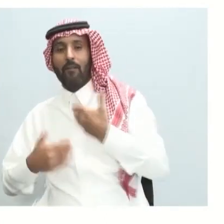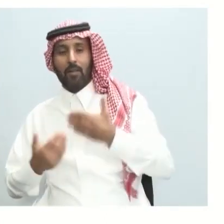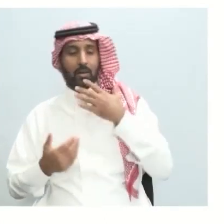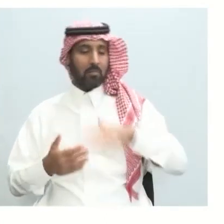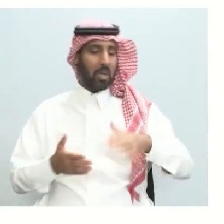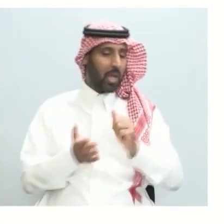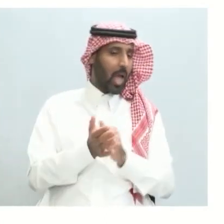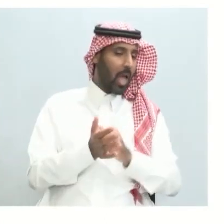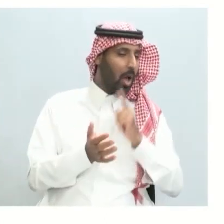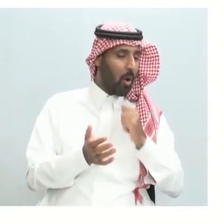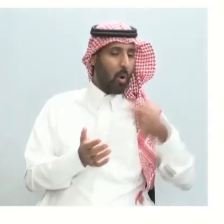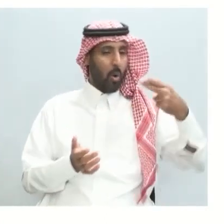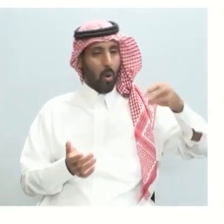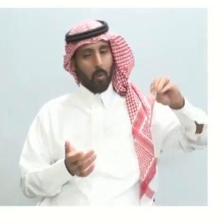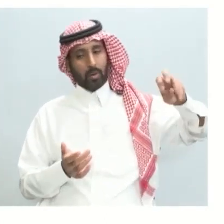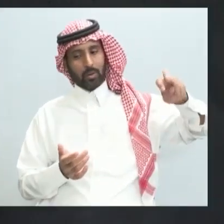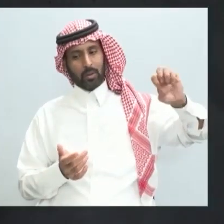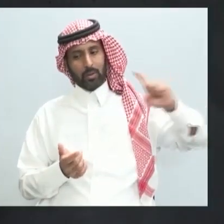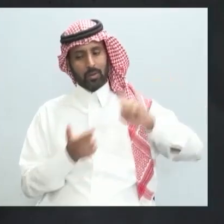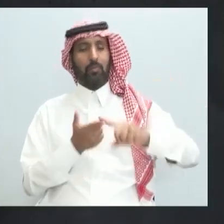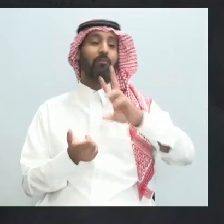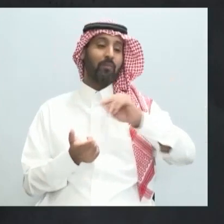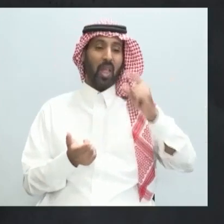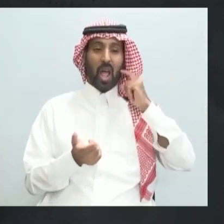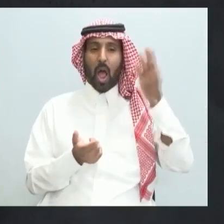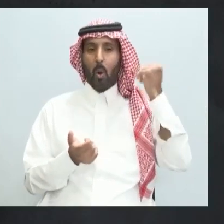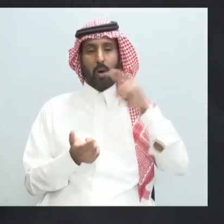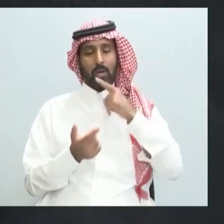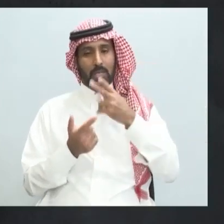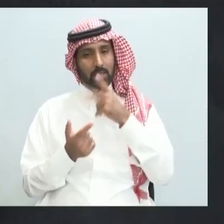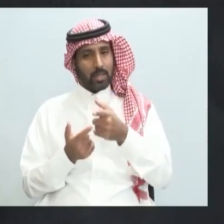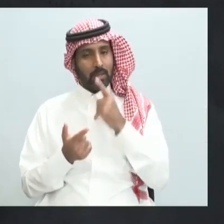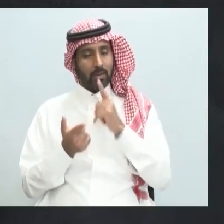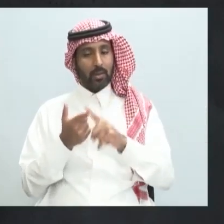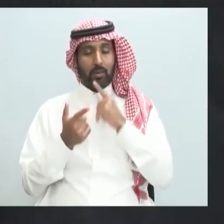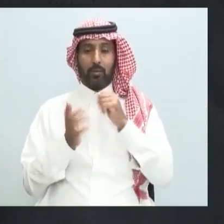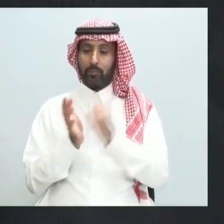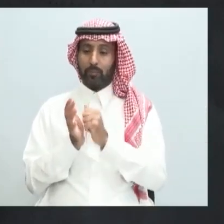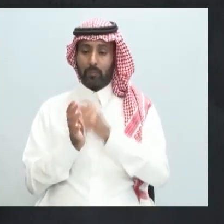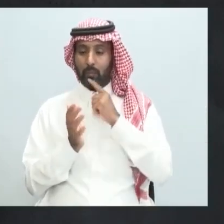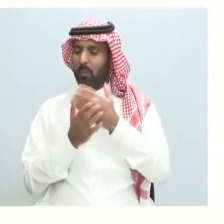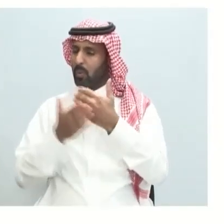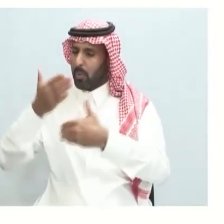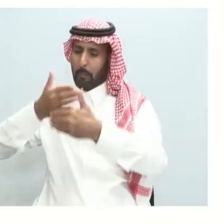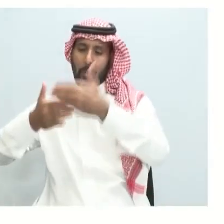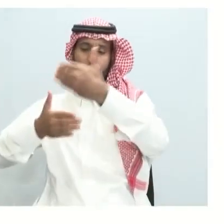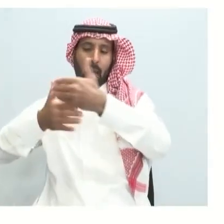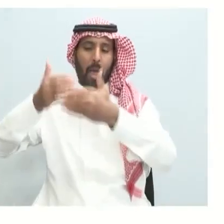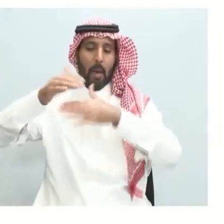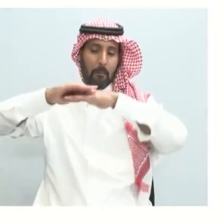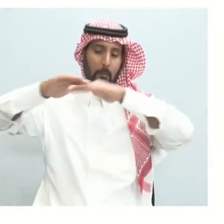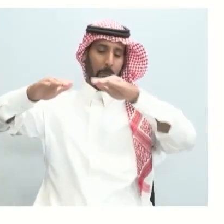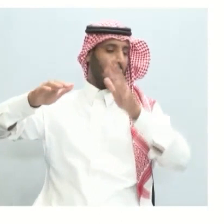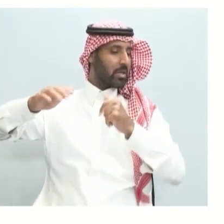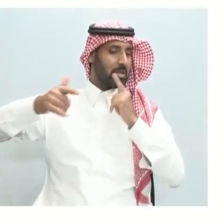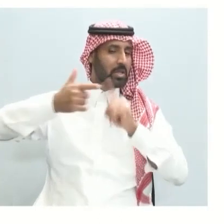a home. This is some kind similar to what I said in the beginning. So a house is just bricks and